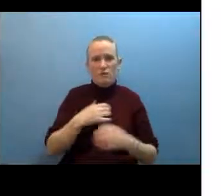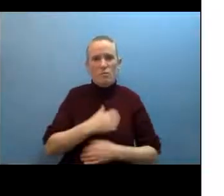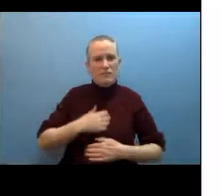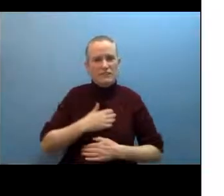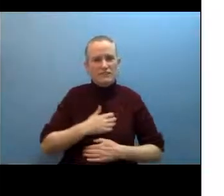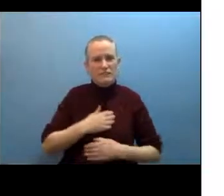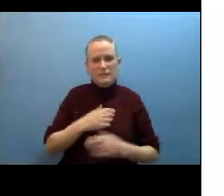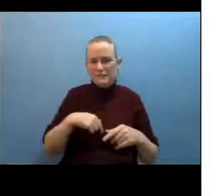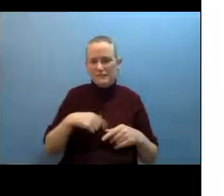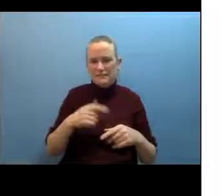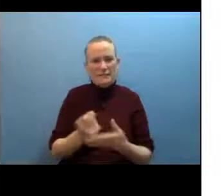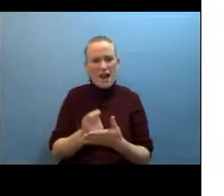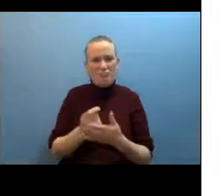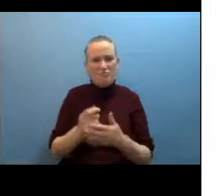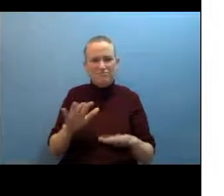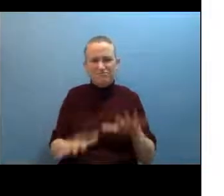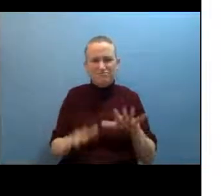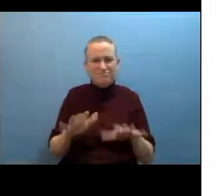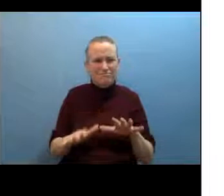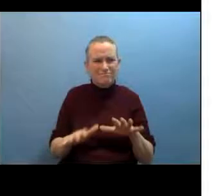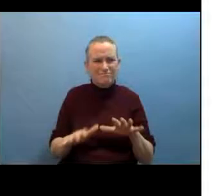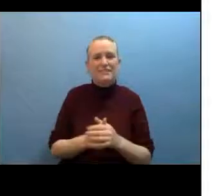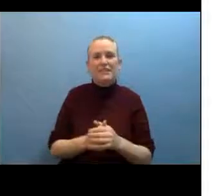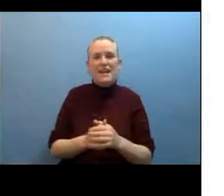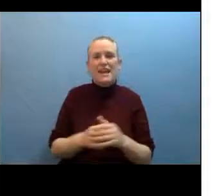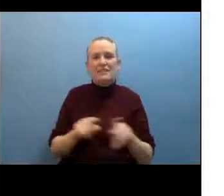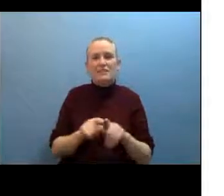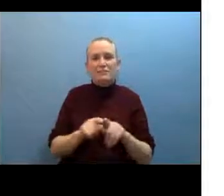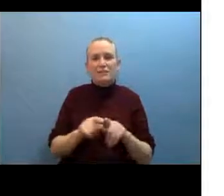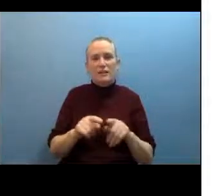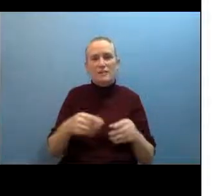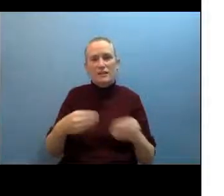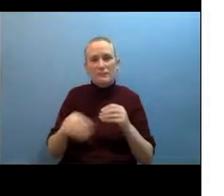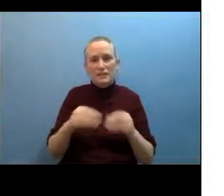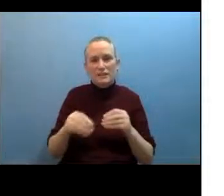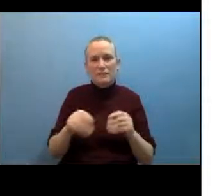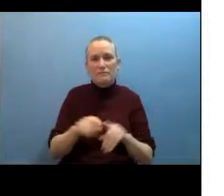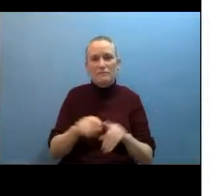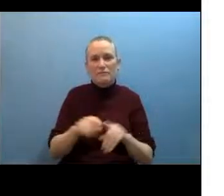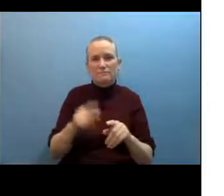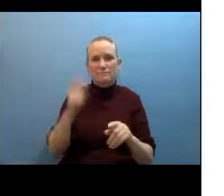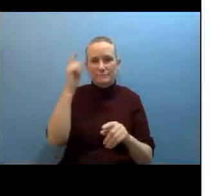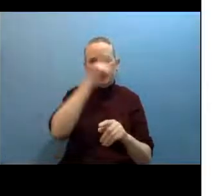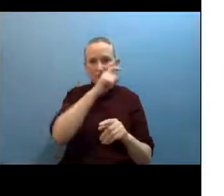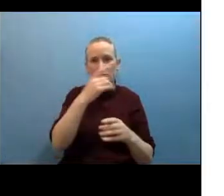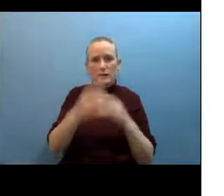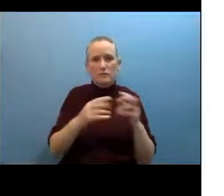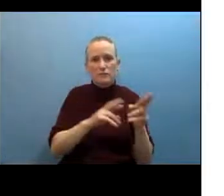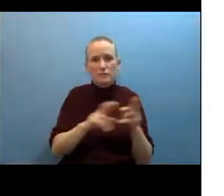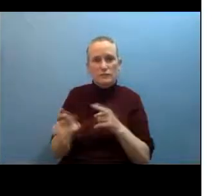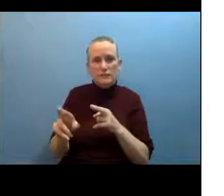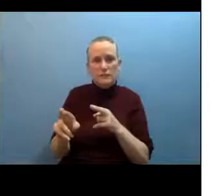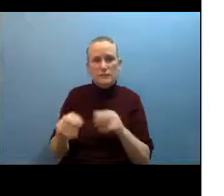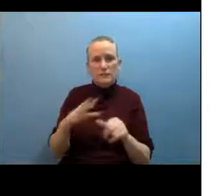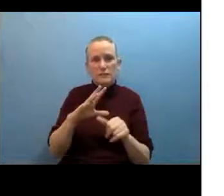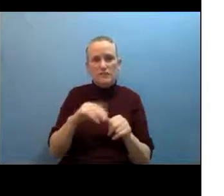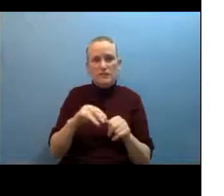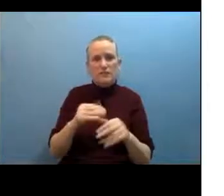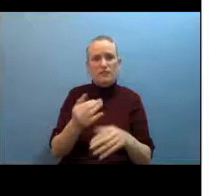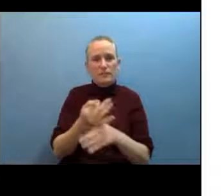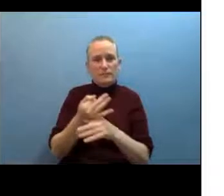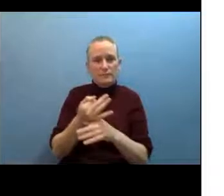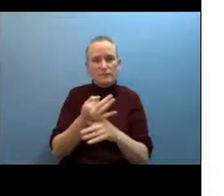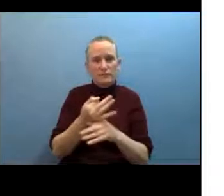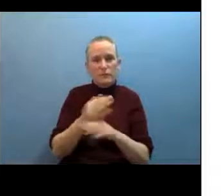be flexible about a routine as well. It's so difficult to create a routine, and particularly for a family and with children and young